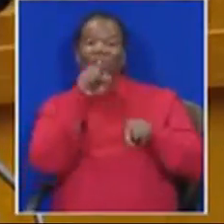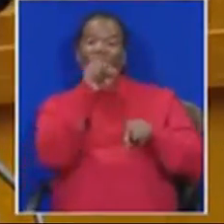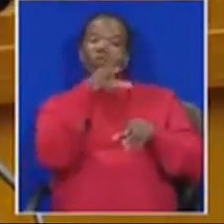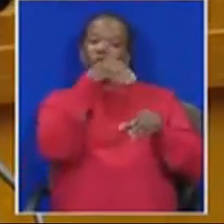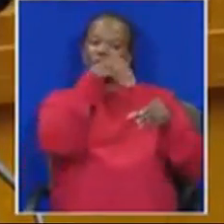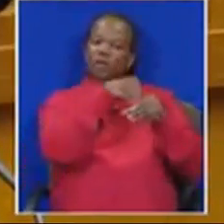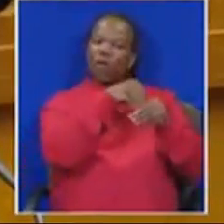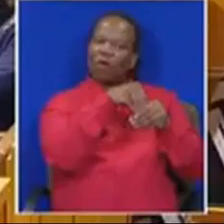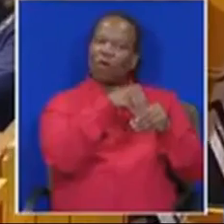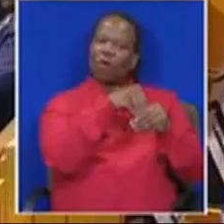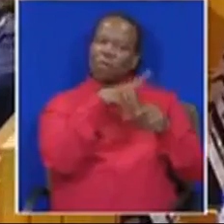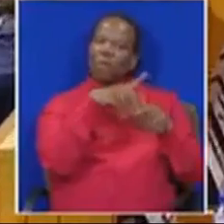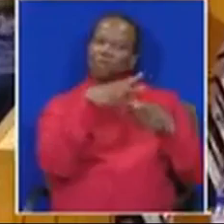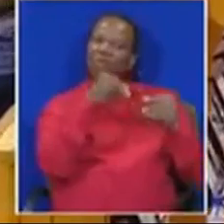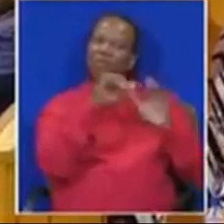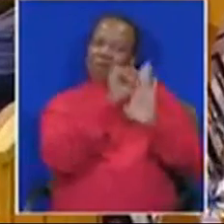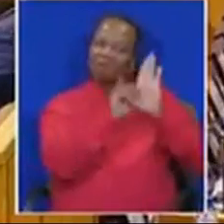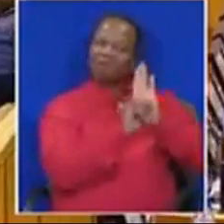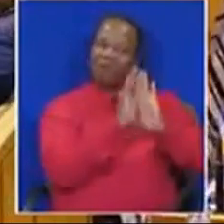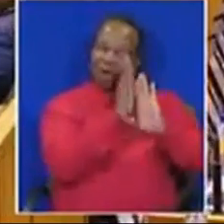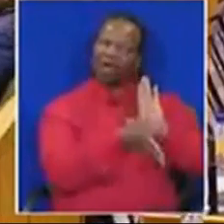be identified.